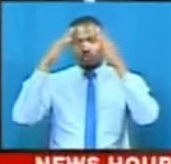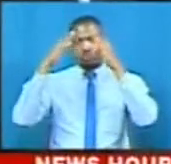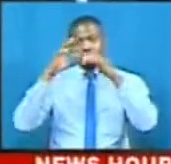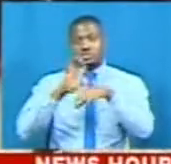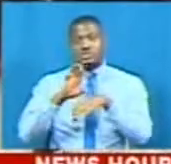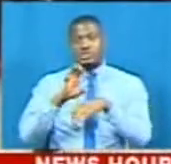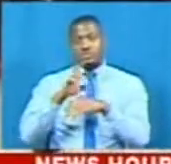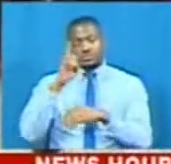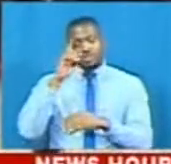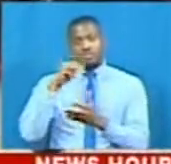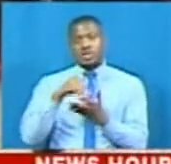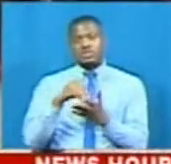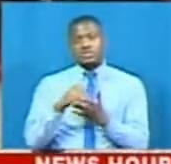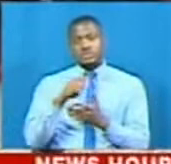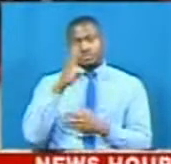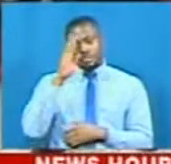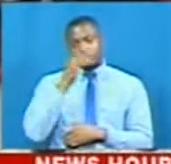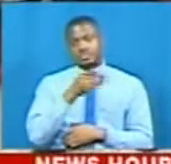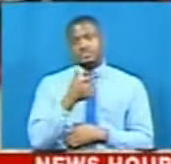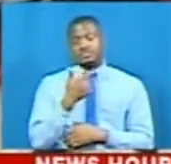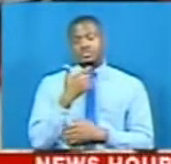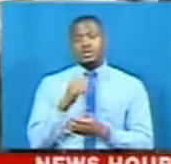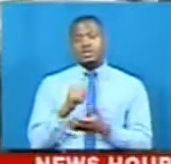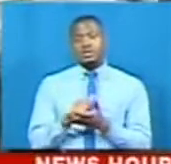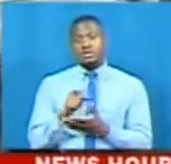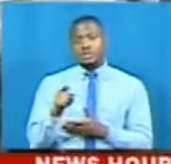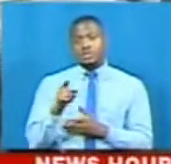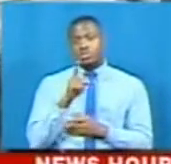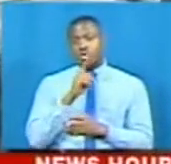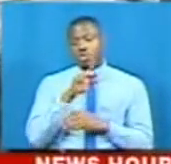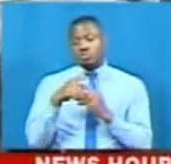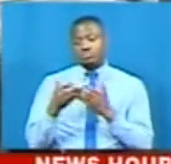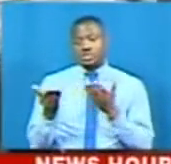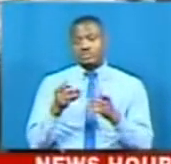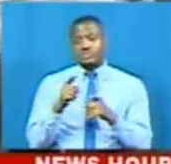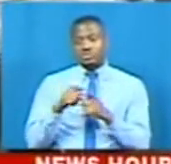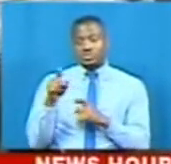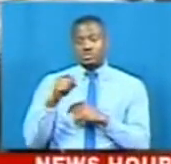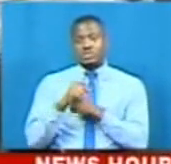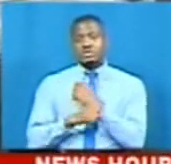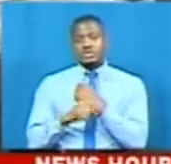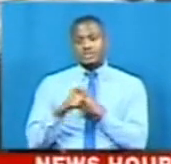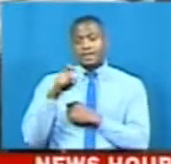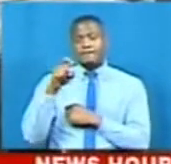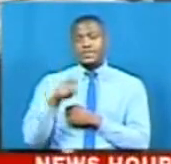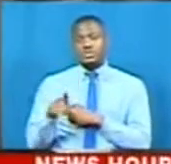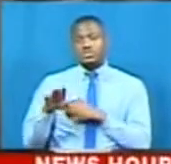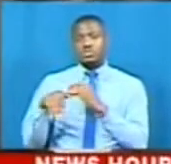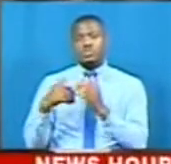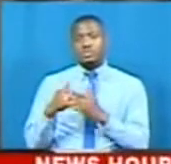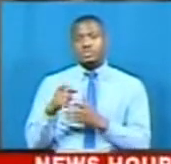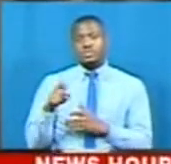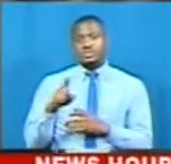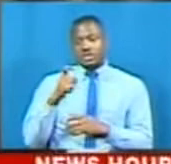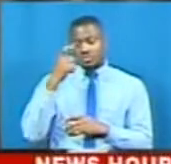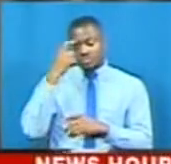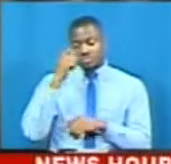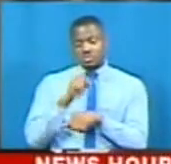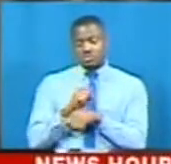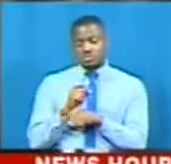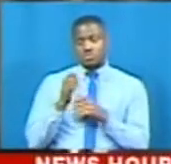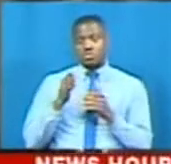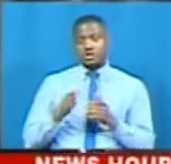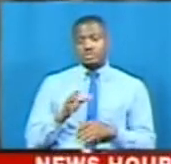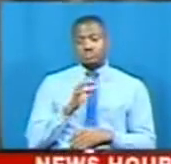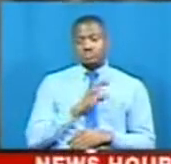of the Methodist Church, Ghana, Right Reverend Samuel Osabute, said diligent service to the state is a must for all. Government